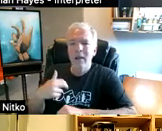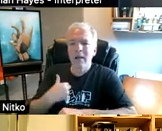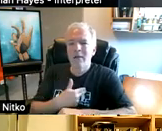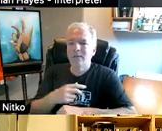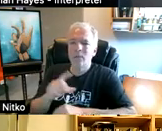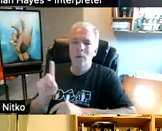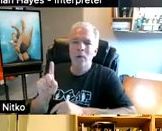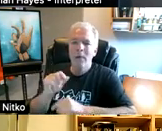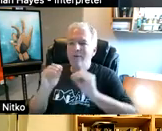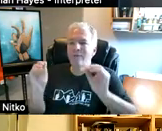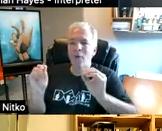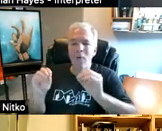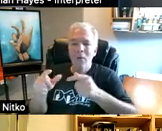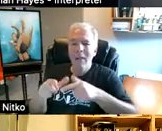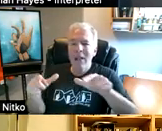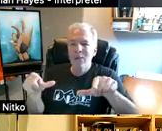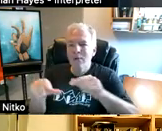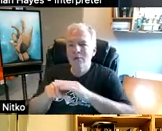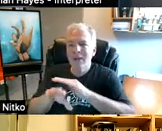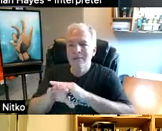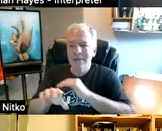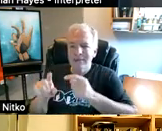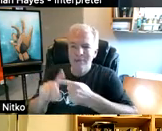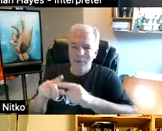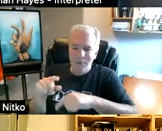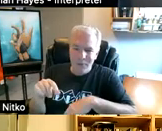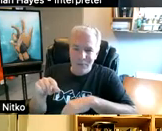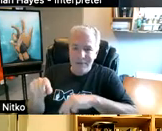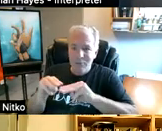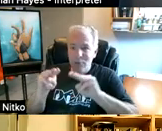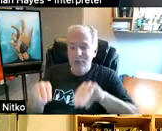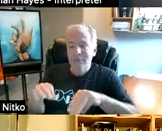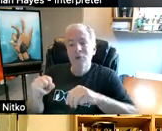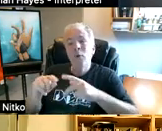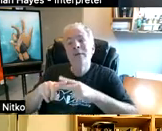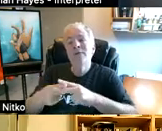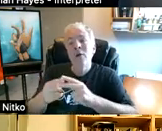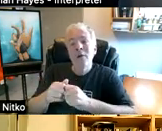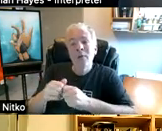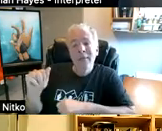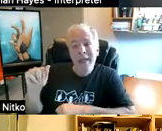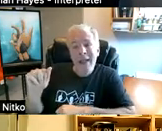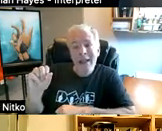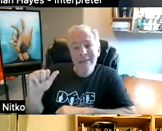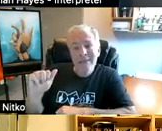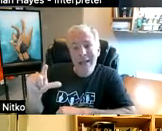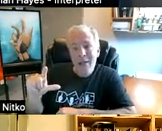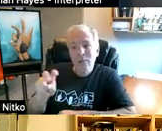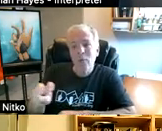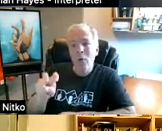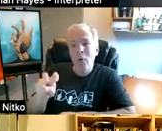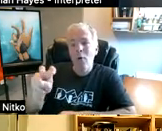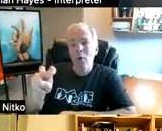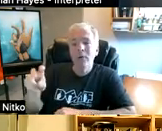provide that privilege in the community that many people who don't have any language access need to be provided. And so we wanted